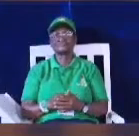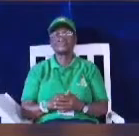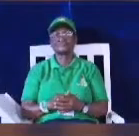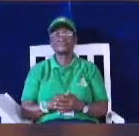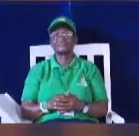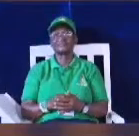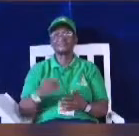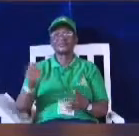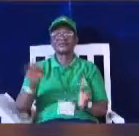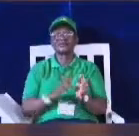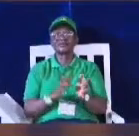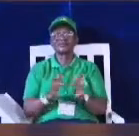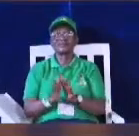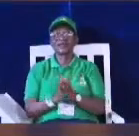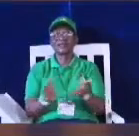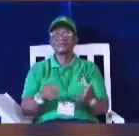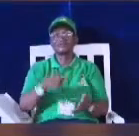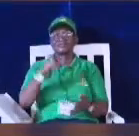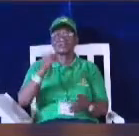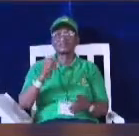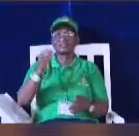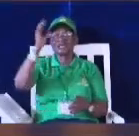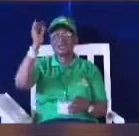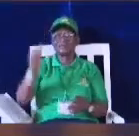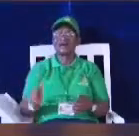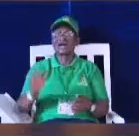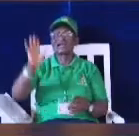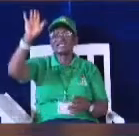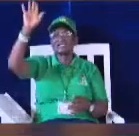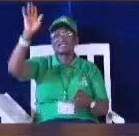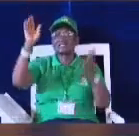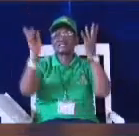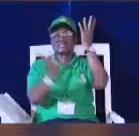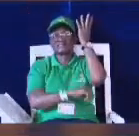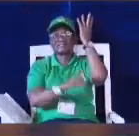The Bible says, by his stripes